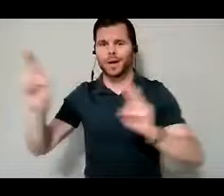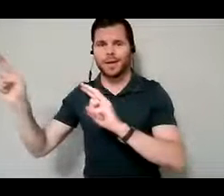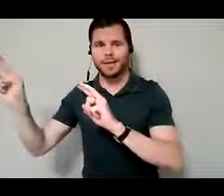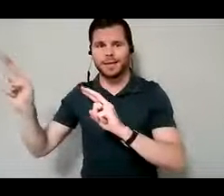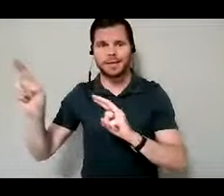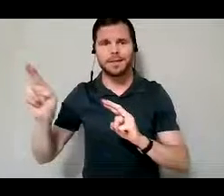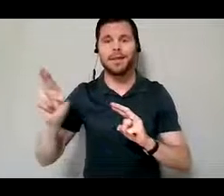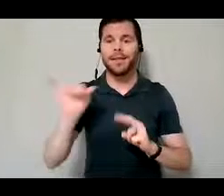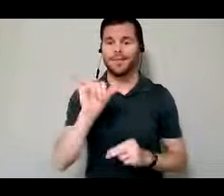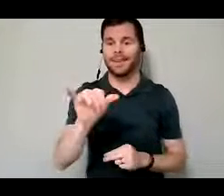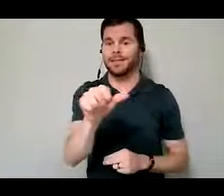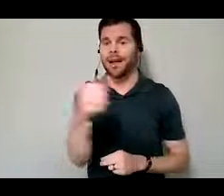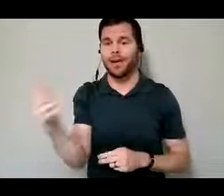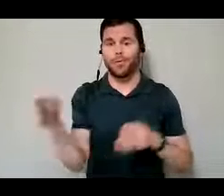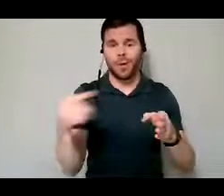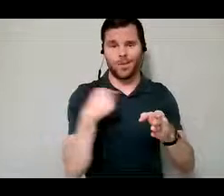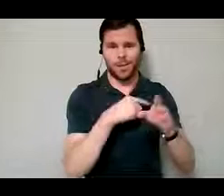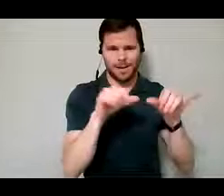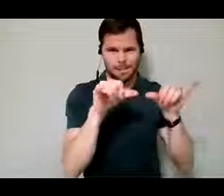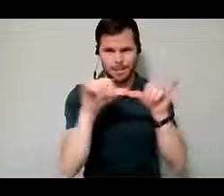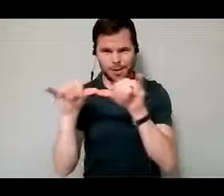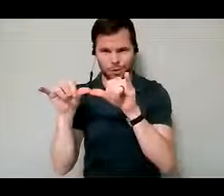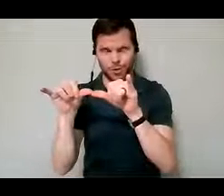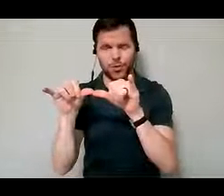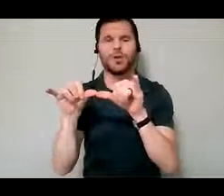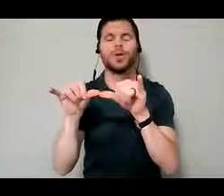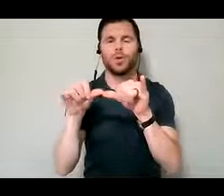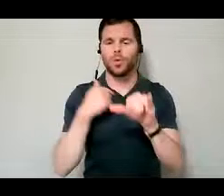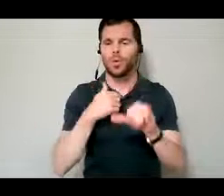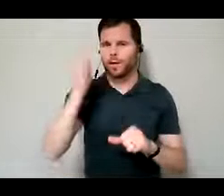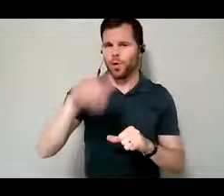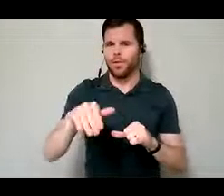another measure that we look at. We do know that our students